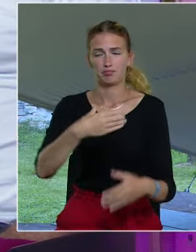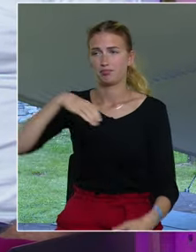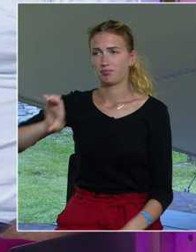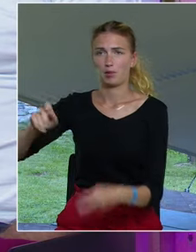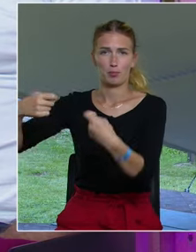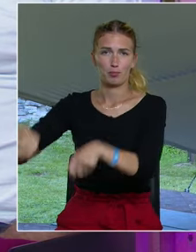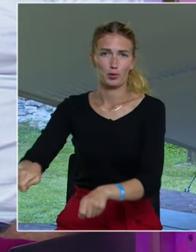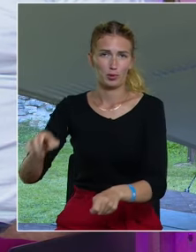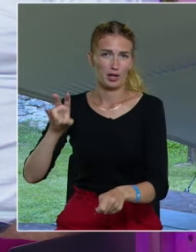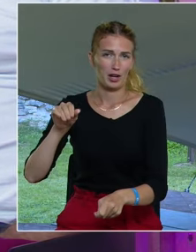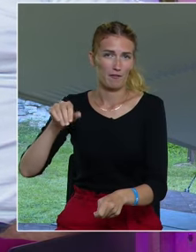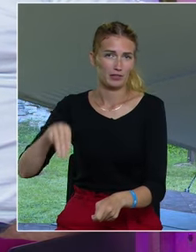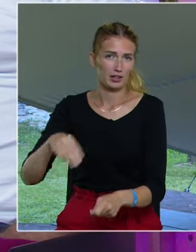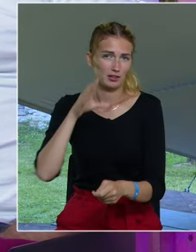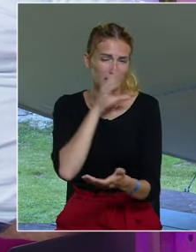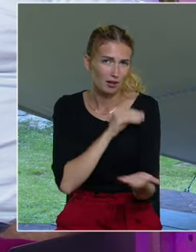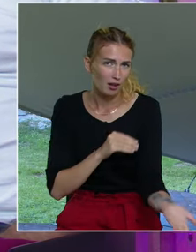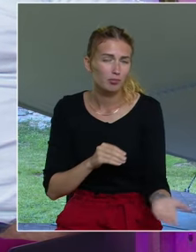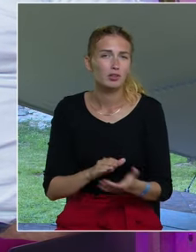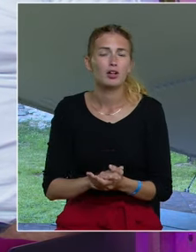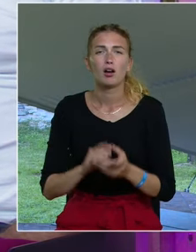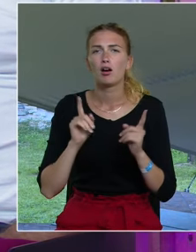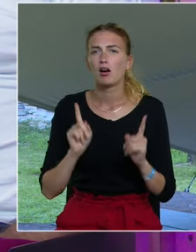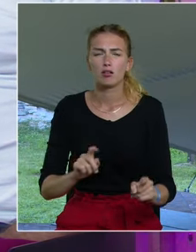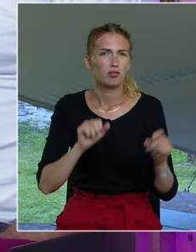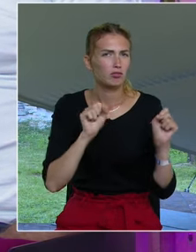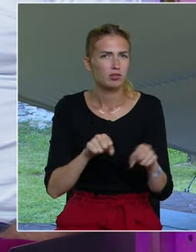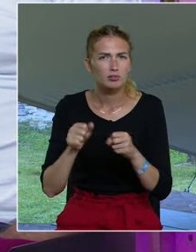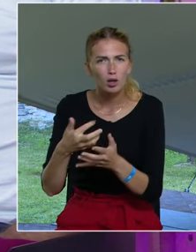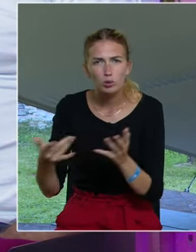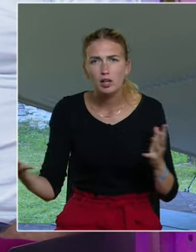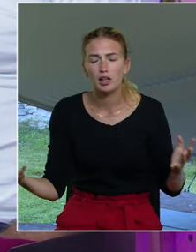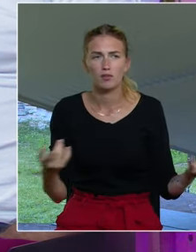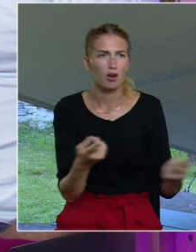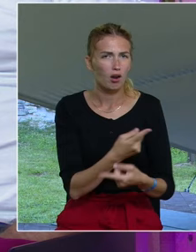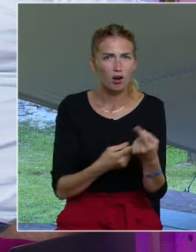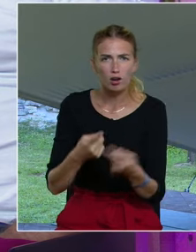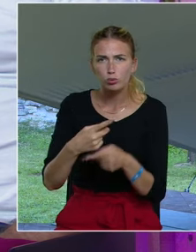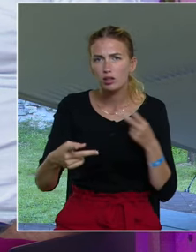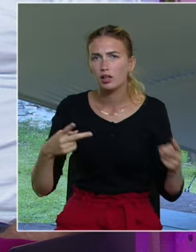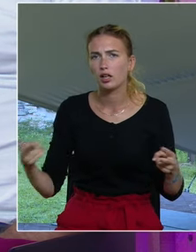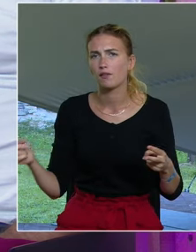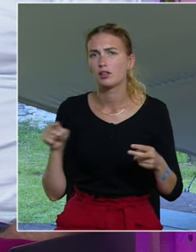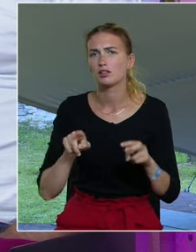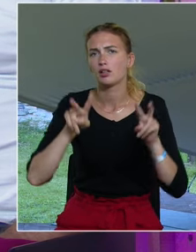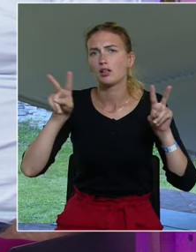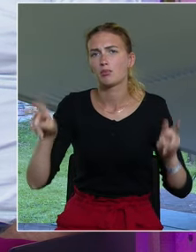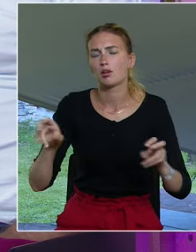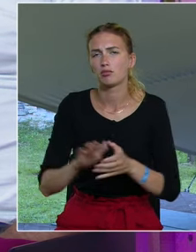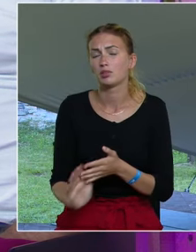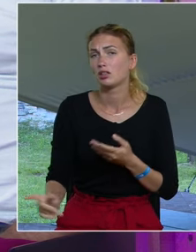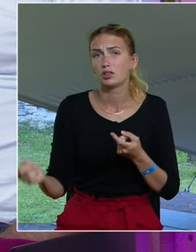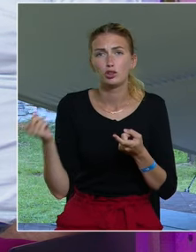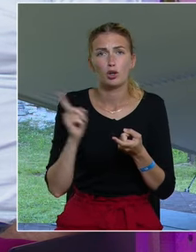Well, you know, there's many art worlds, there's many conversations, there's many dialogues. And it all depends on